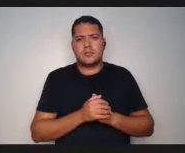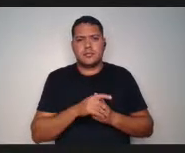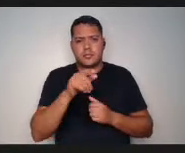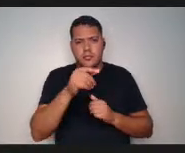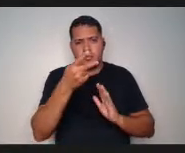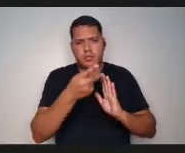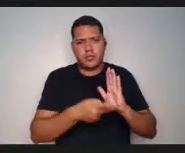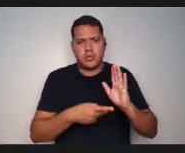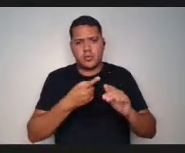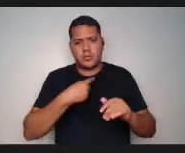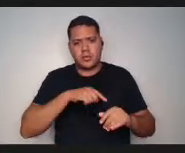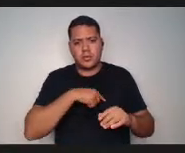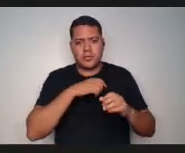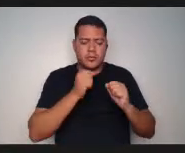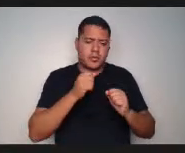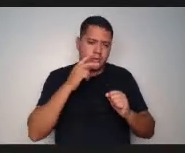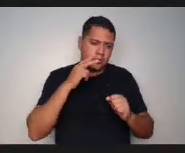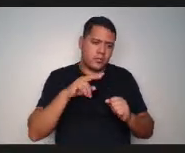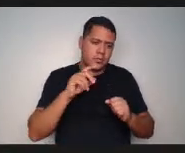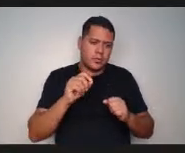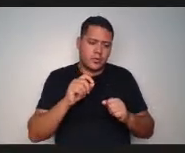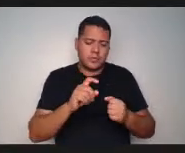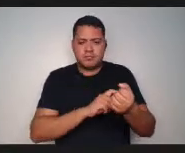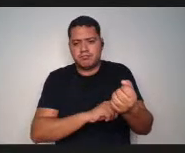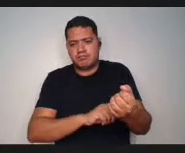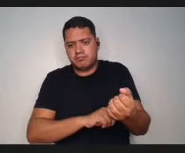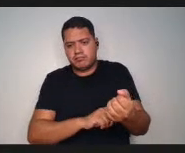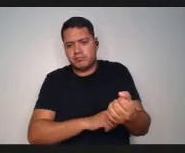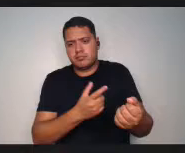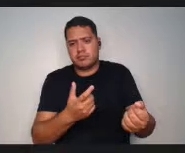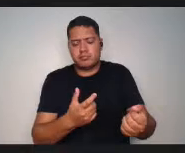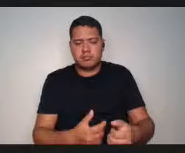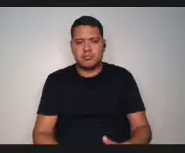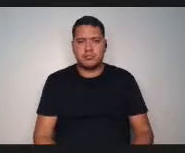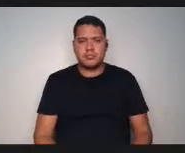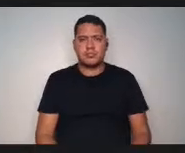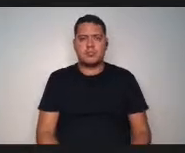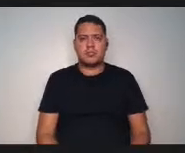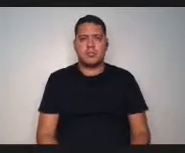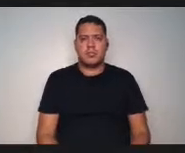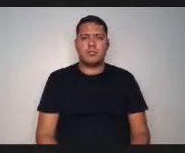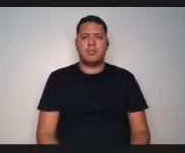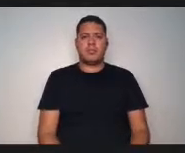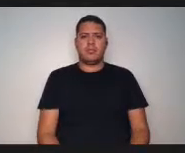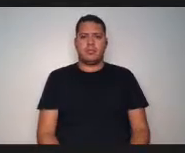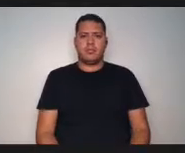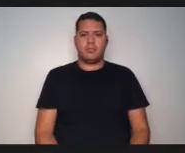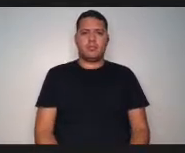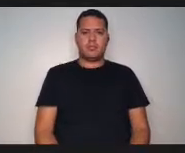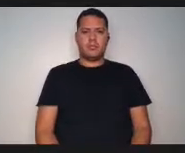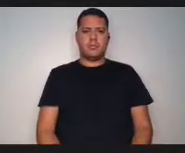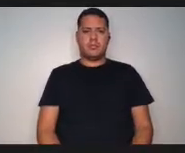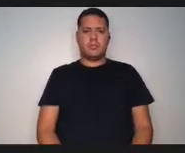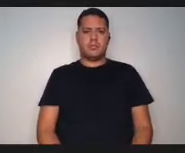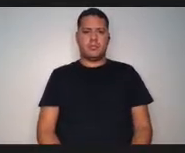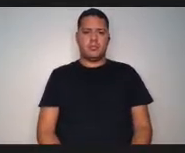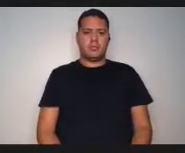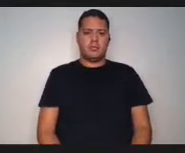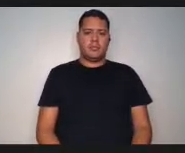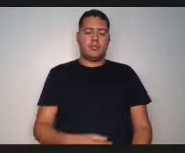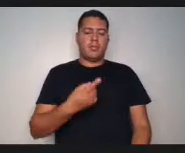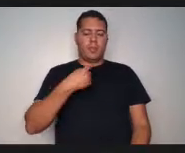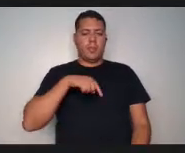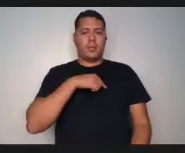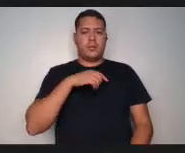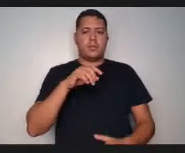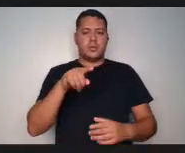in the left-hand box. We flag them red when they are higher than the national averages and the percentage of